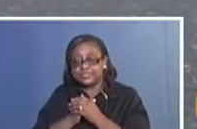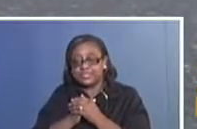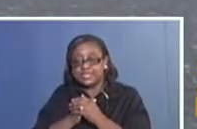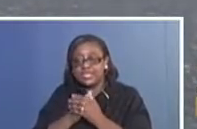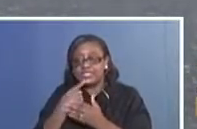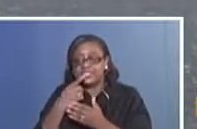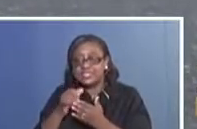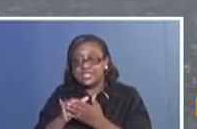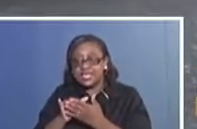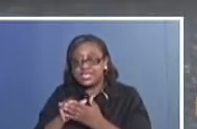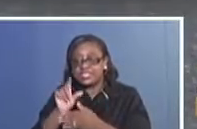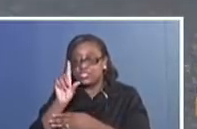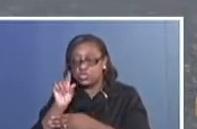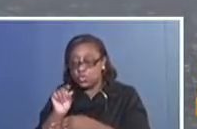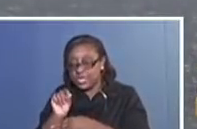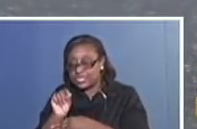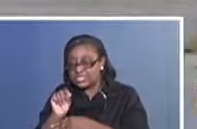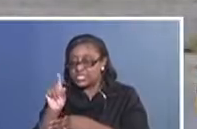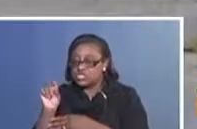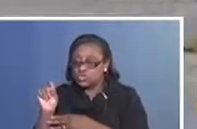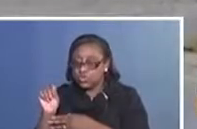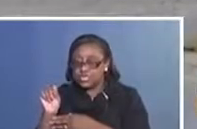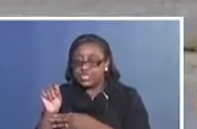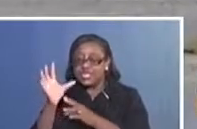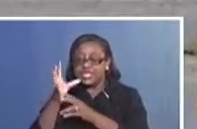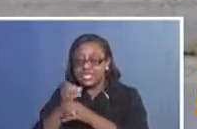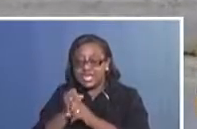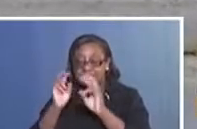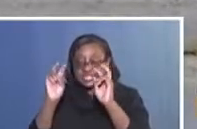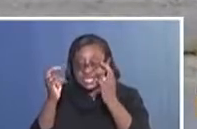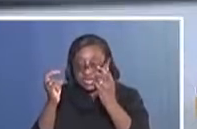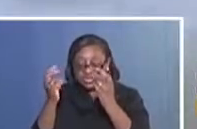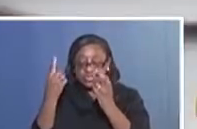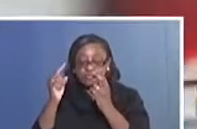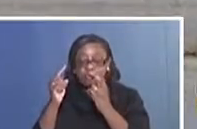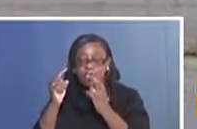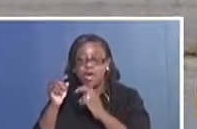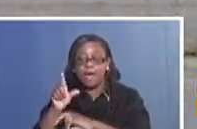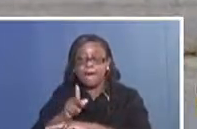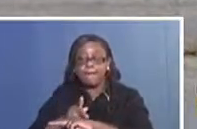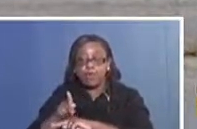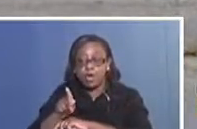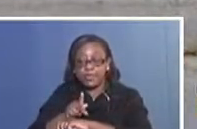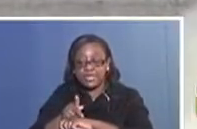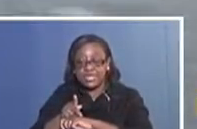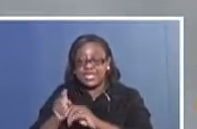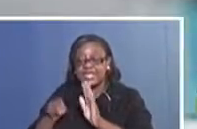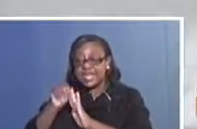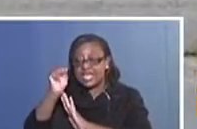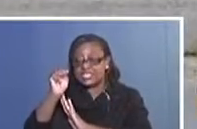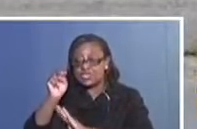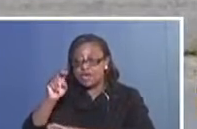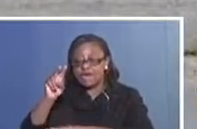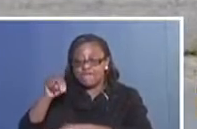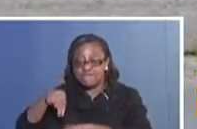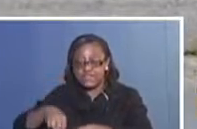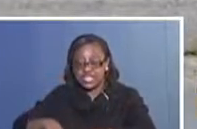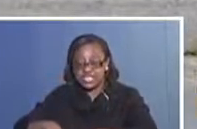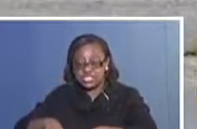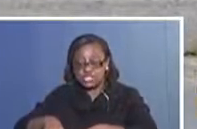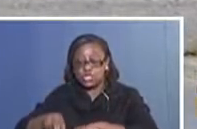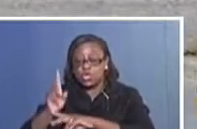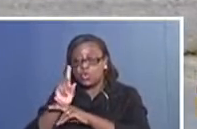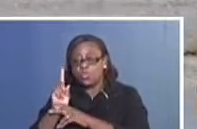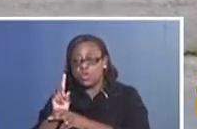process began in 2020 to confirm titles for properties which are part of the Nassau Village Plan and overlay the Arawak